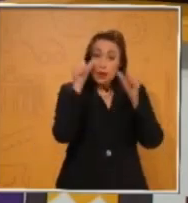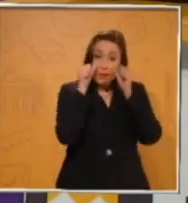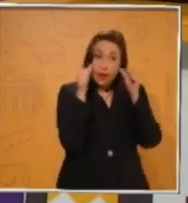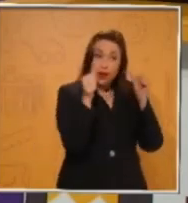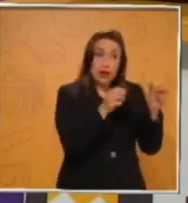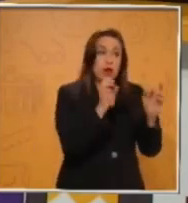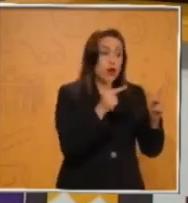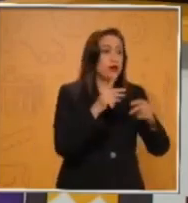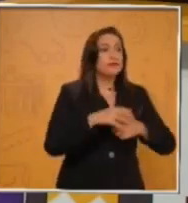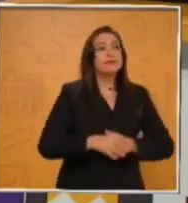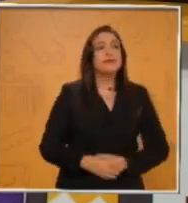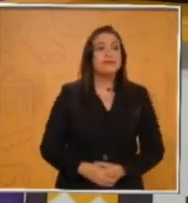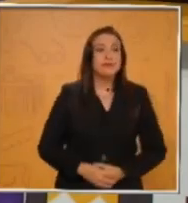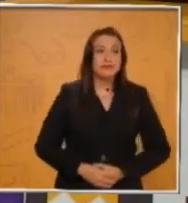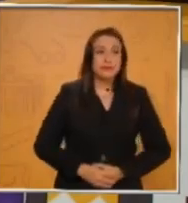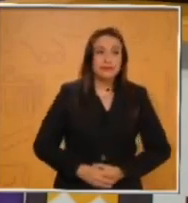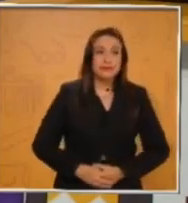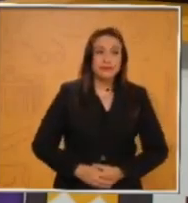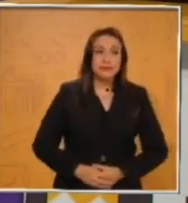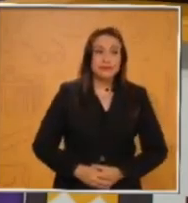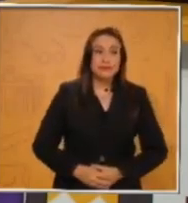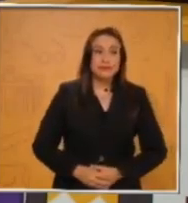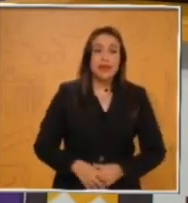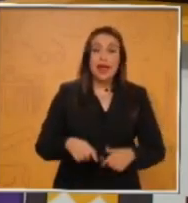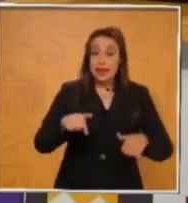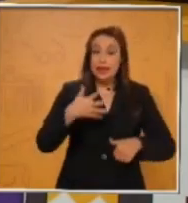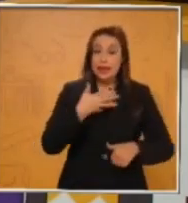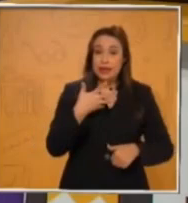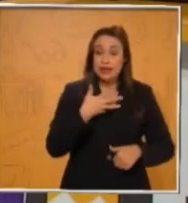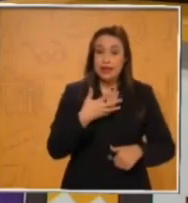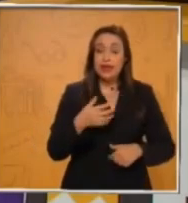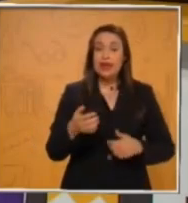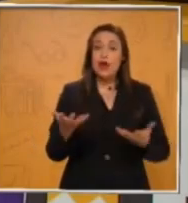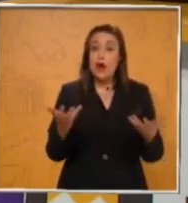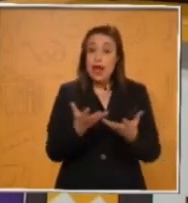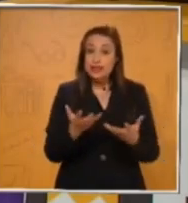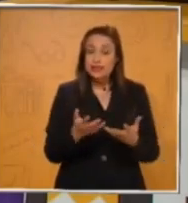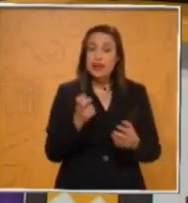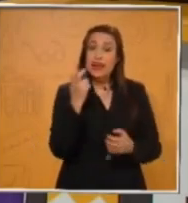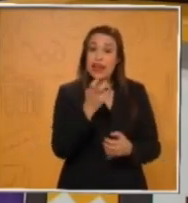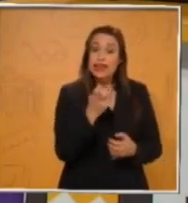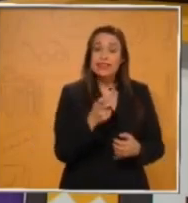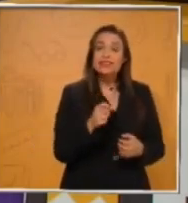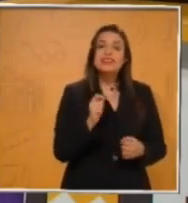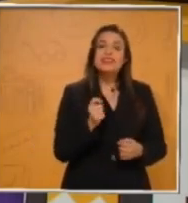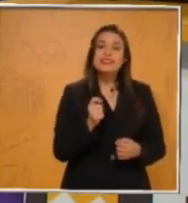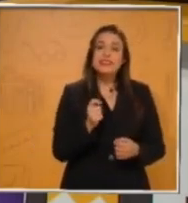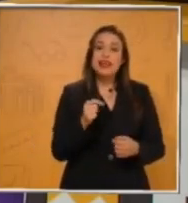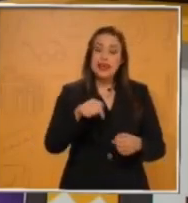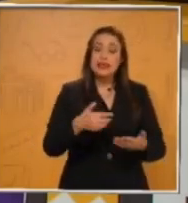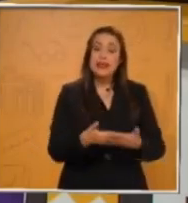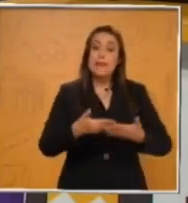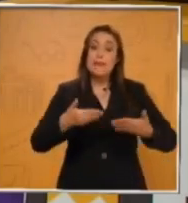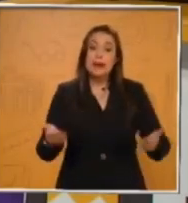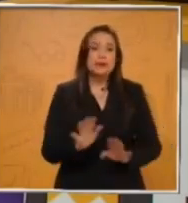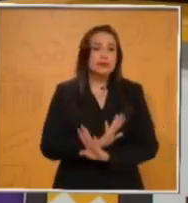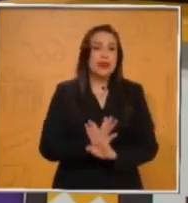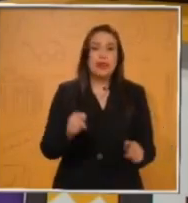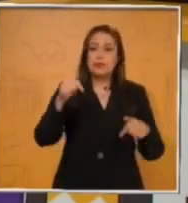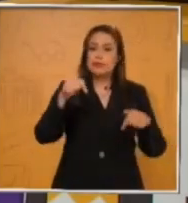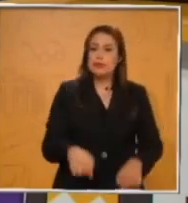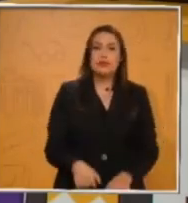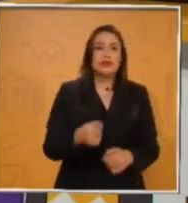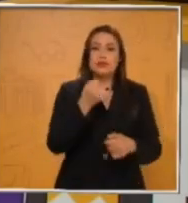okay? Here we have an action. This action is in present, just in this moment.